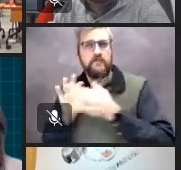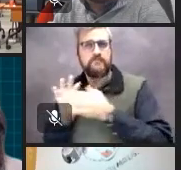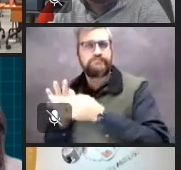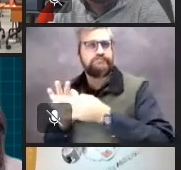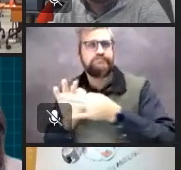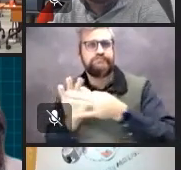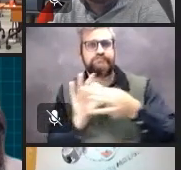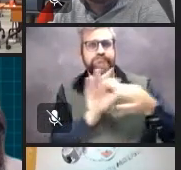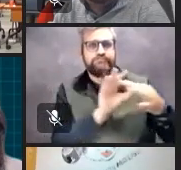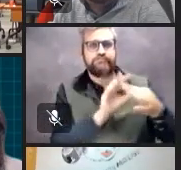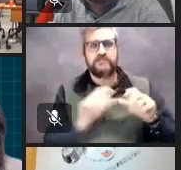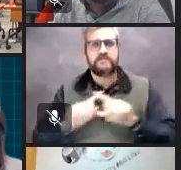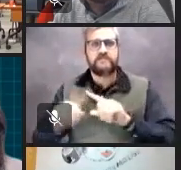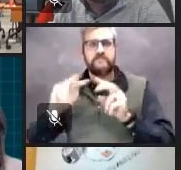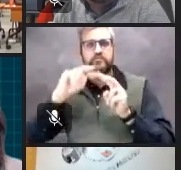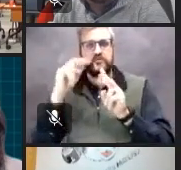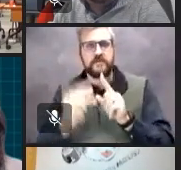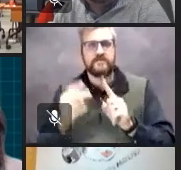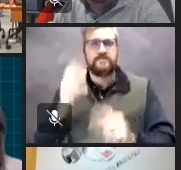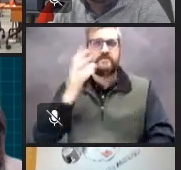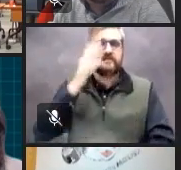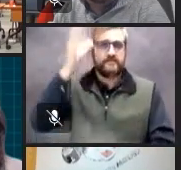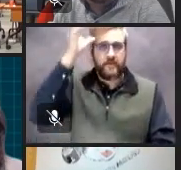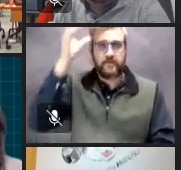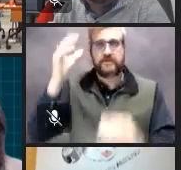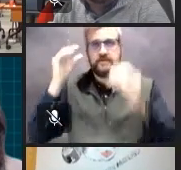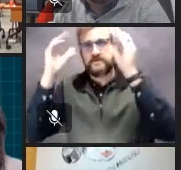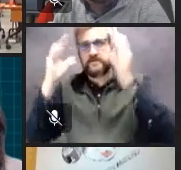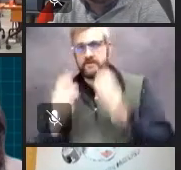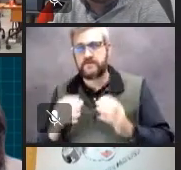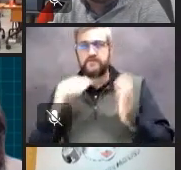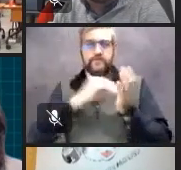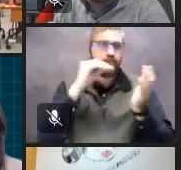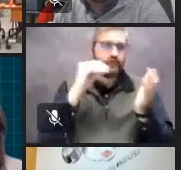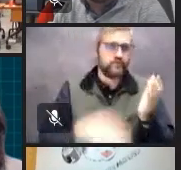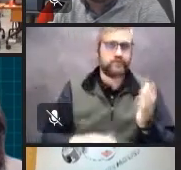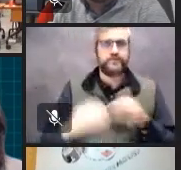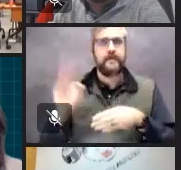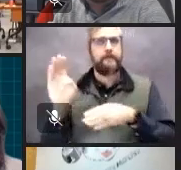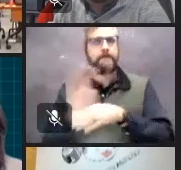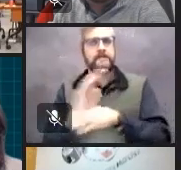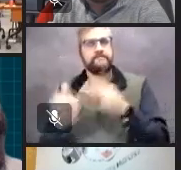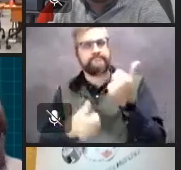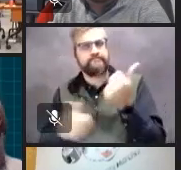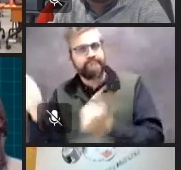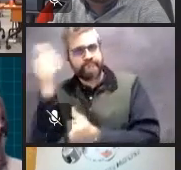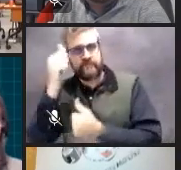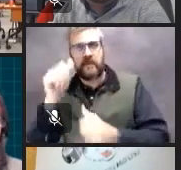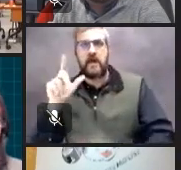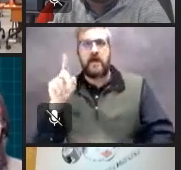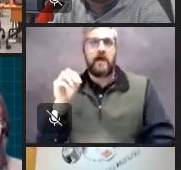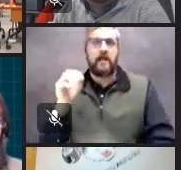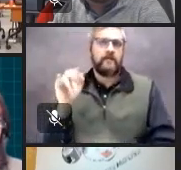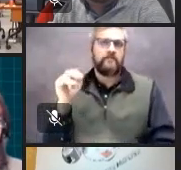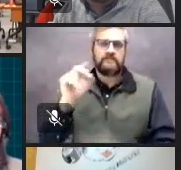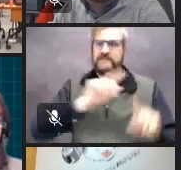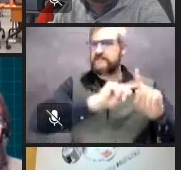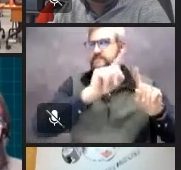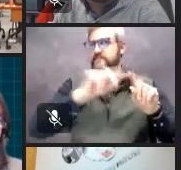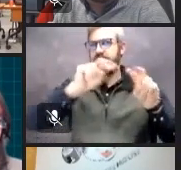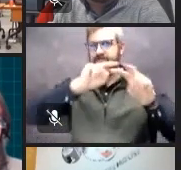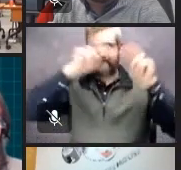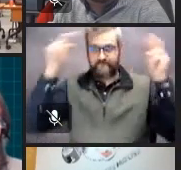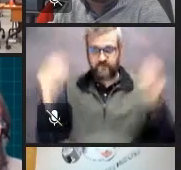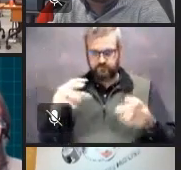from parents and teachers, lots of students, business leaders, administrators, all views on the education system